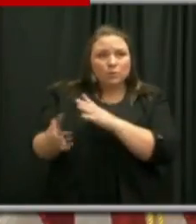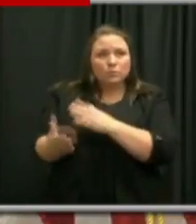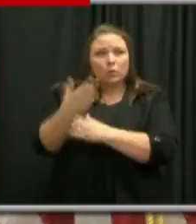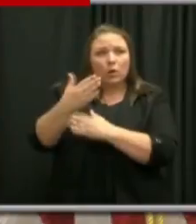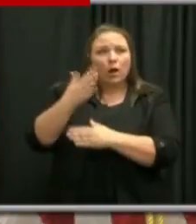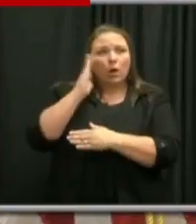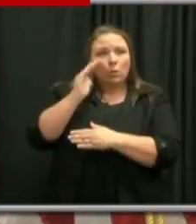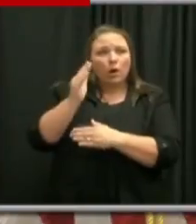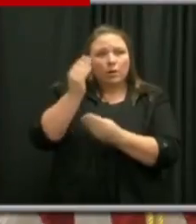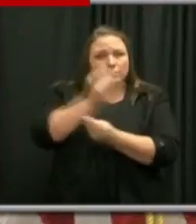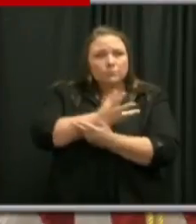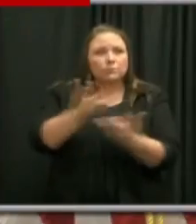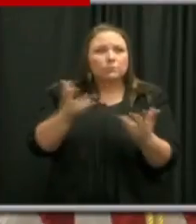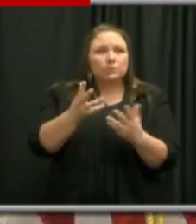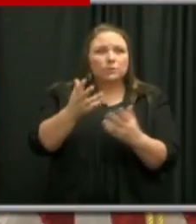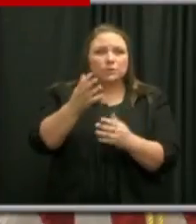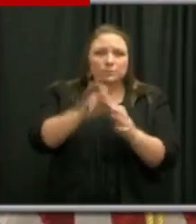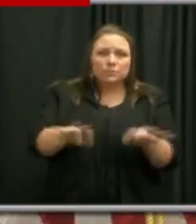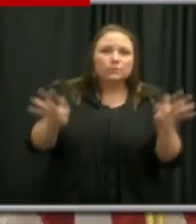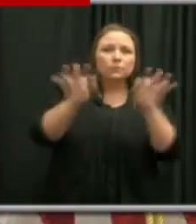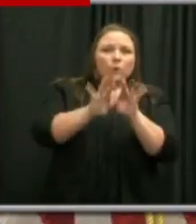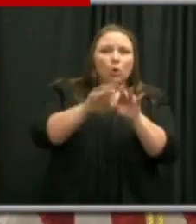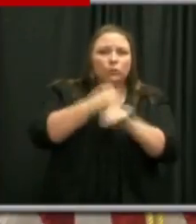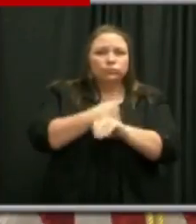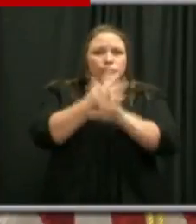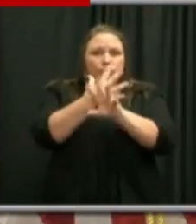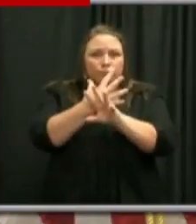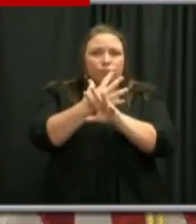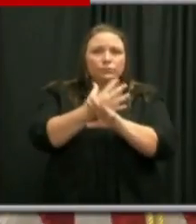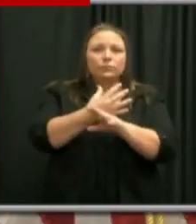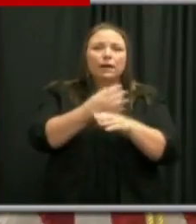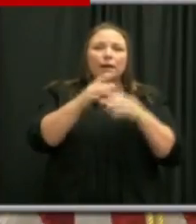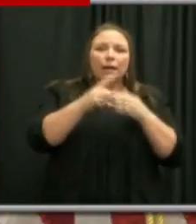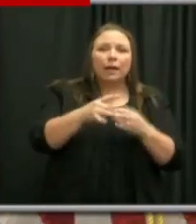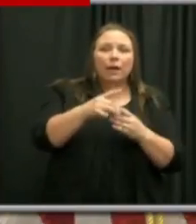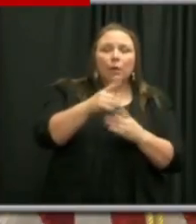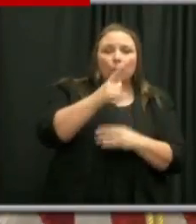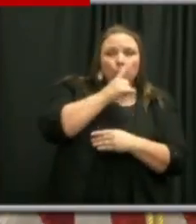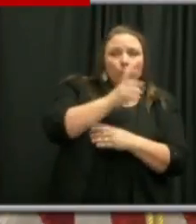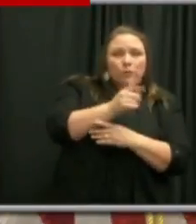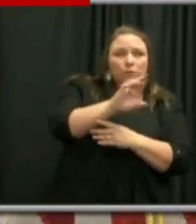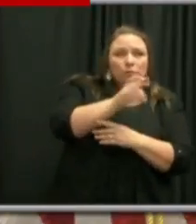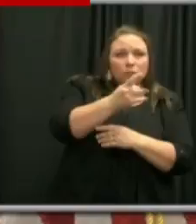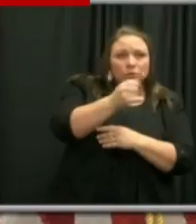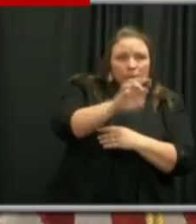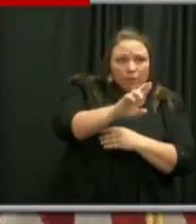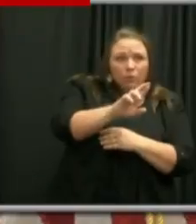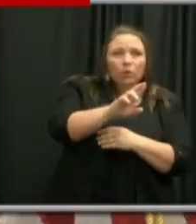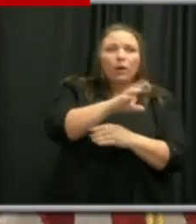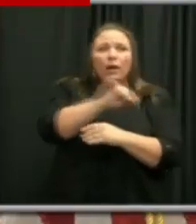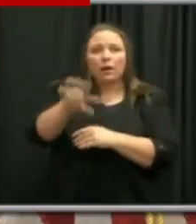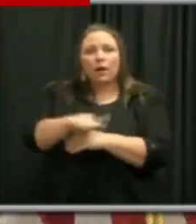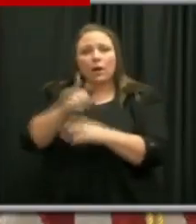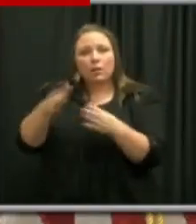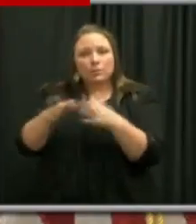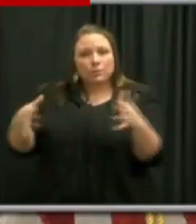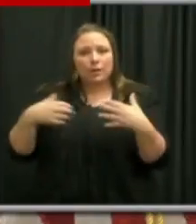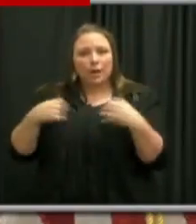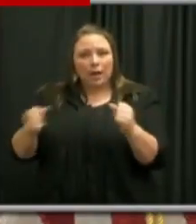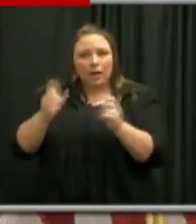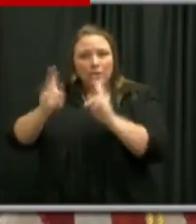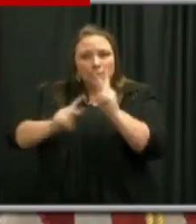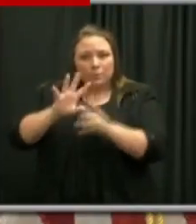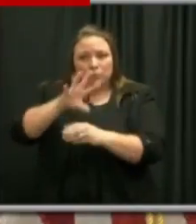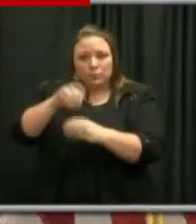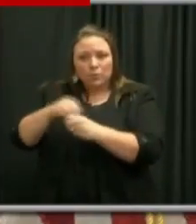series of informative webinars hosted by Dr. Alex JAHANGIR and other public health officials, presented by our office